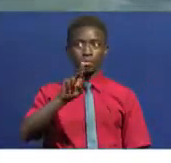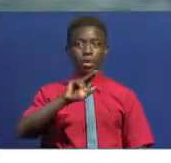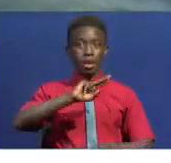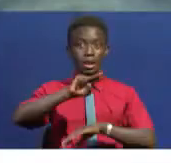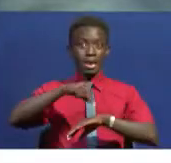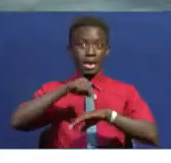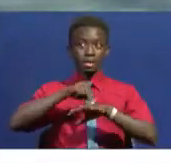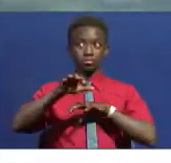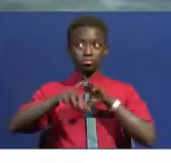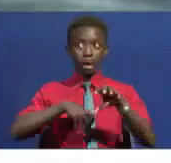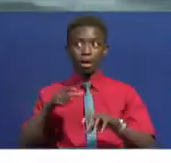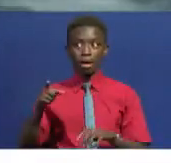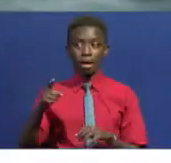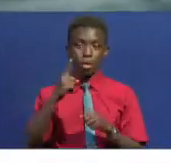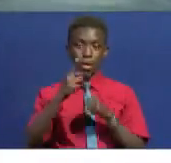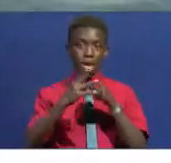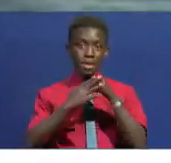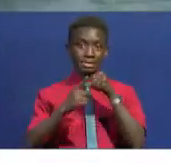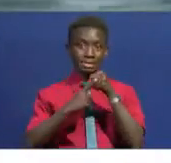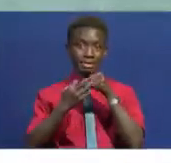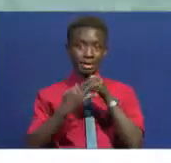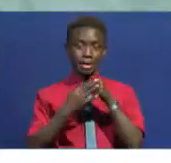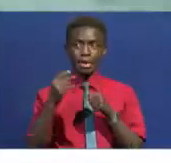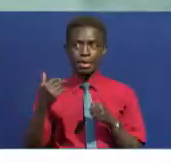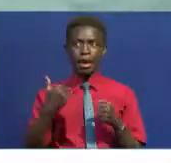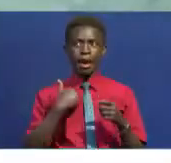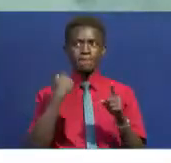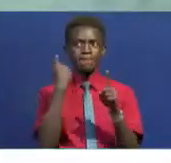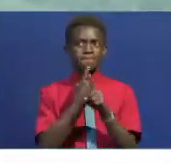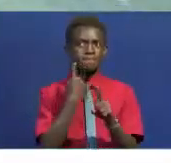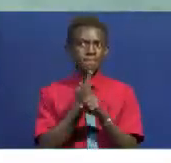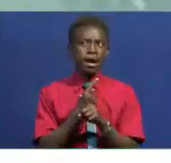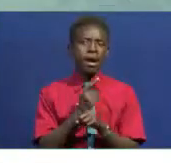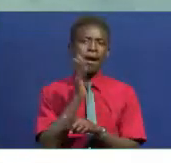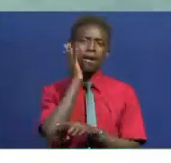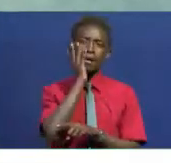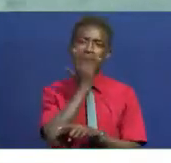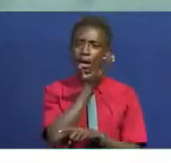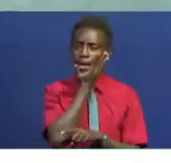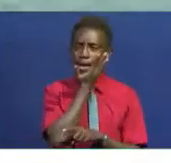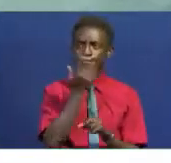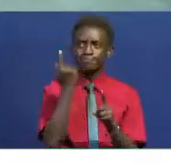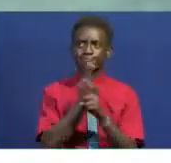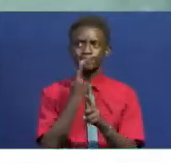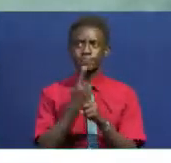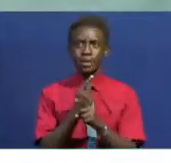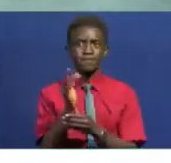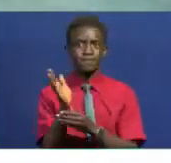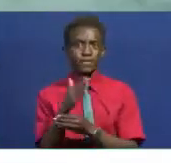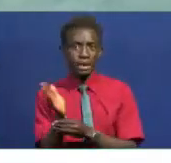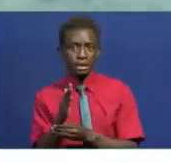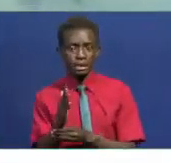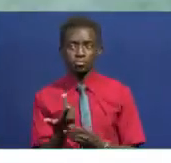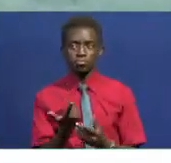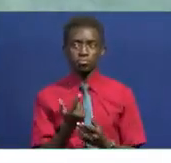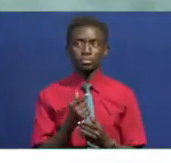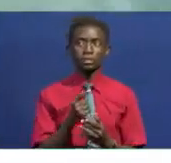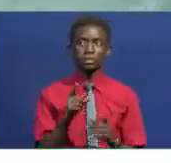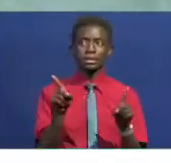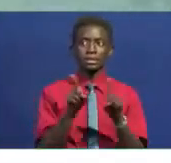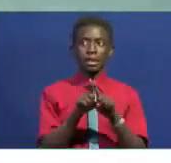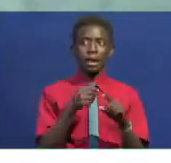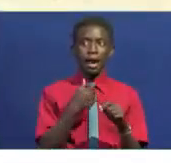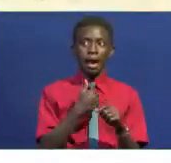in 1968, is a home to an array of colorful coral reefs, tropical fish, and endangered